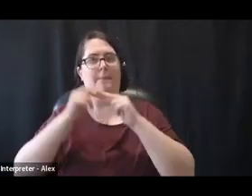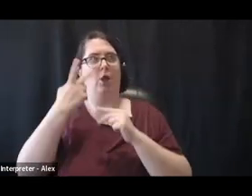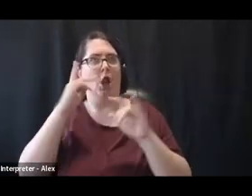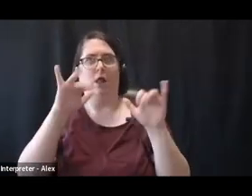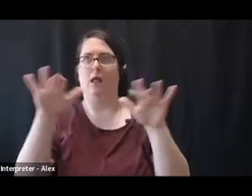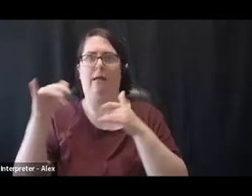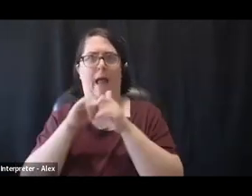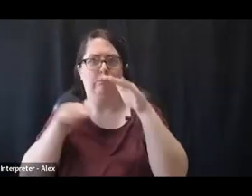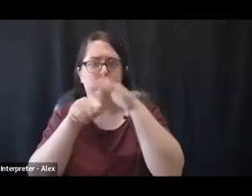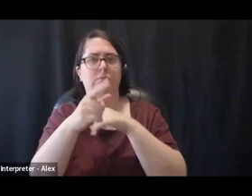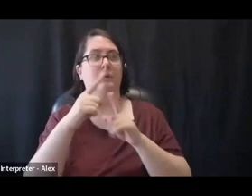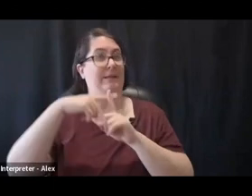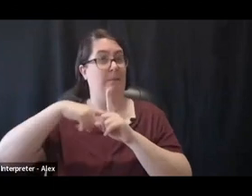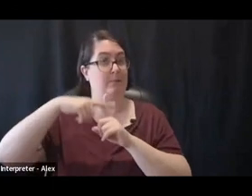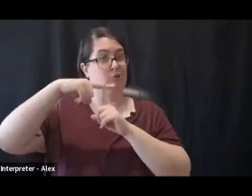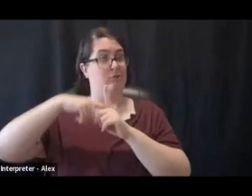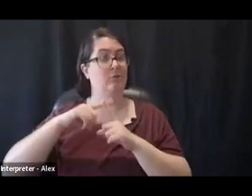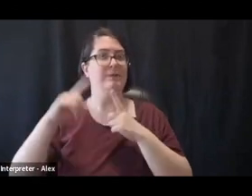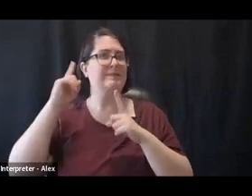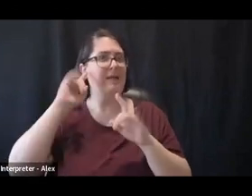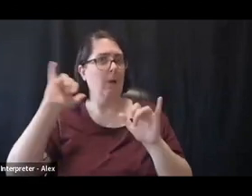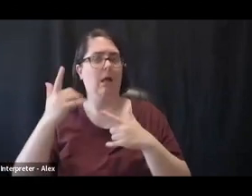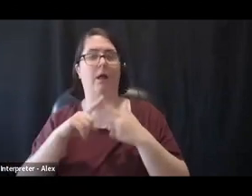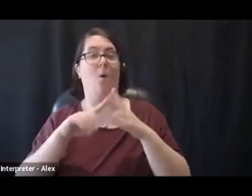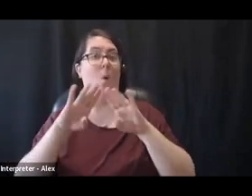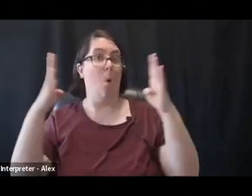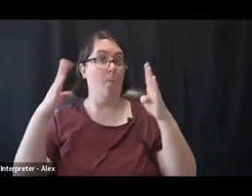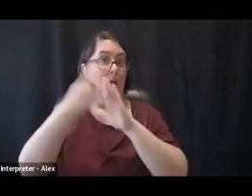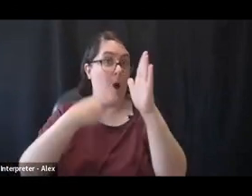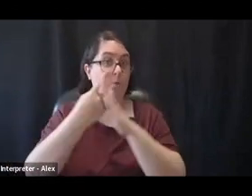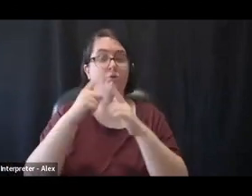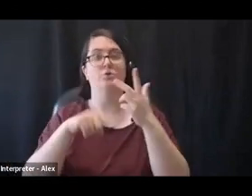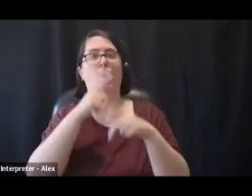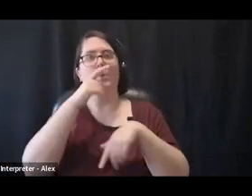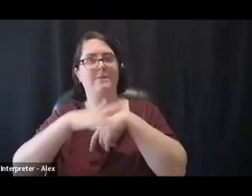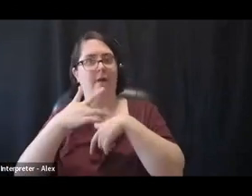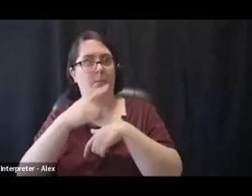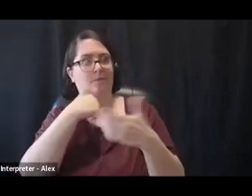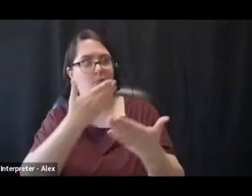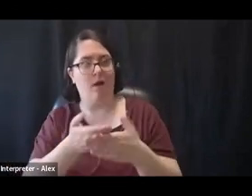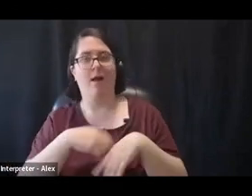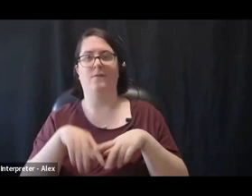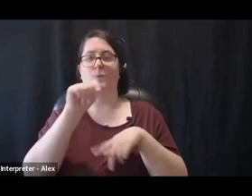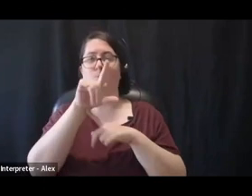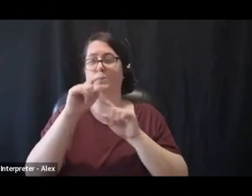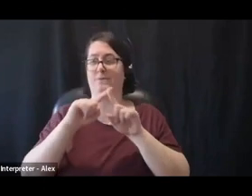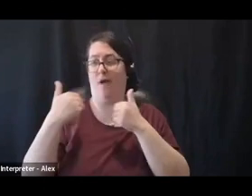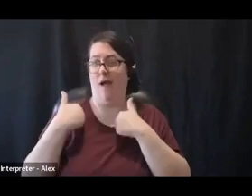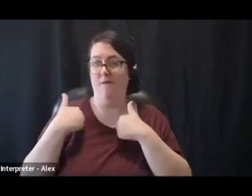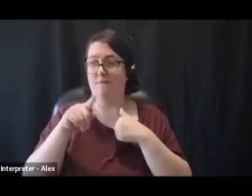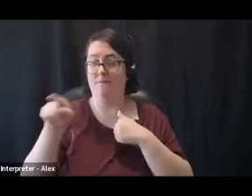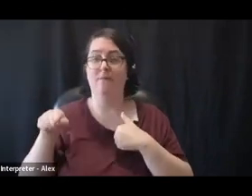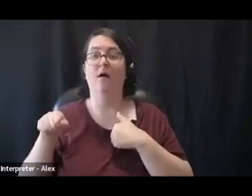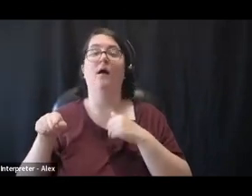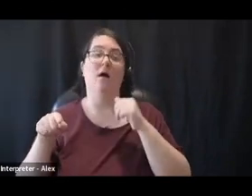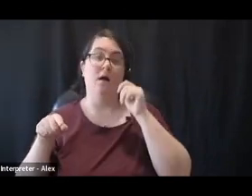like, what are the temperatures, what are the sounds, when are we open, who is available, what tools we have, and